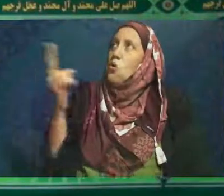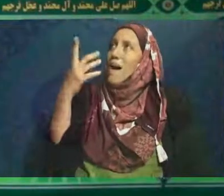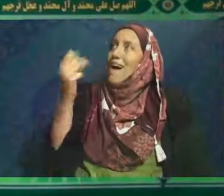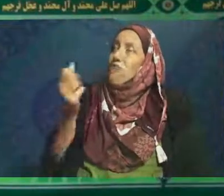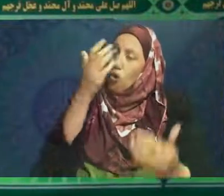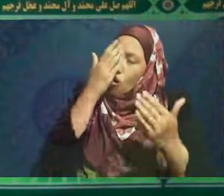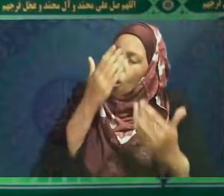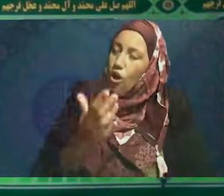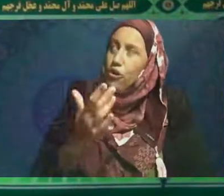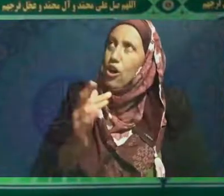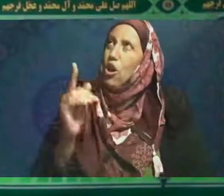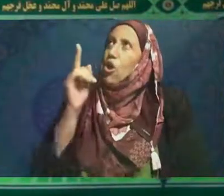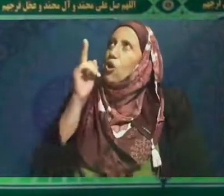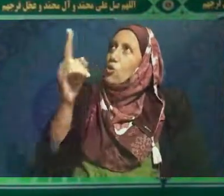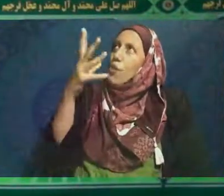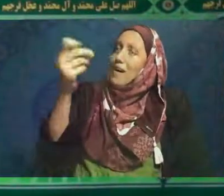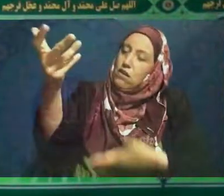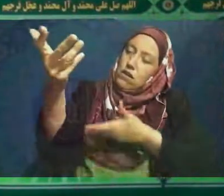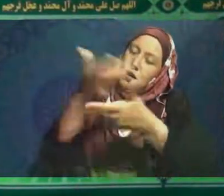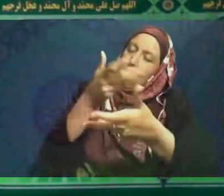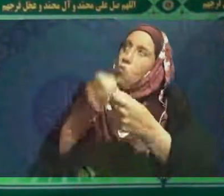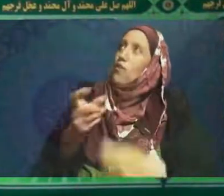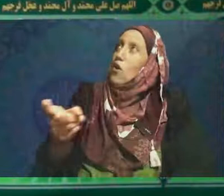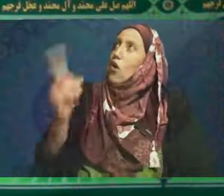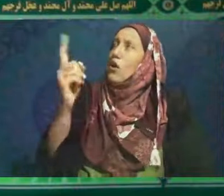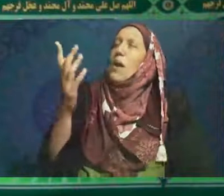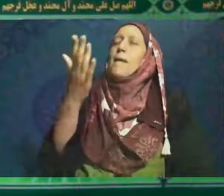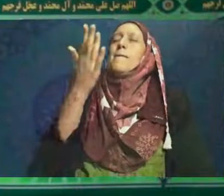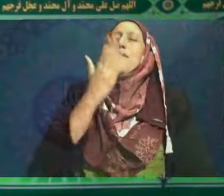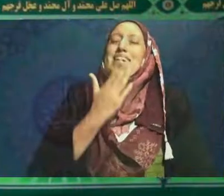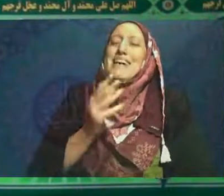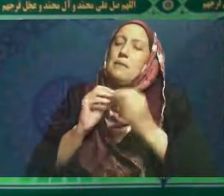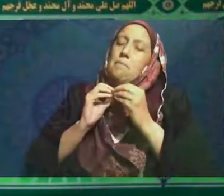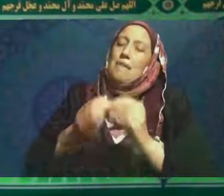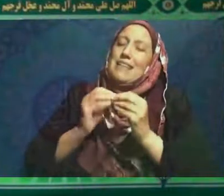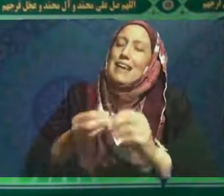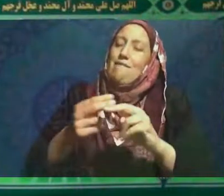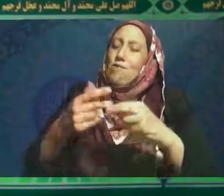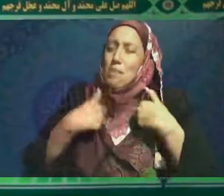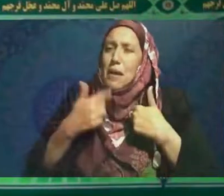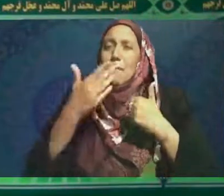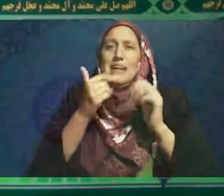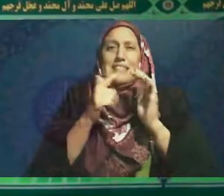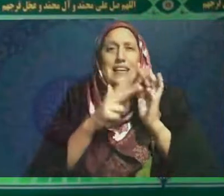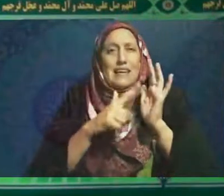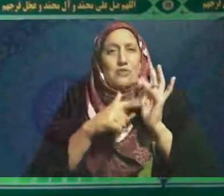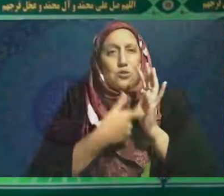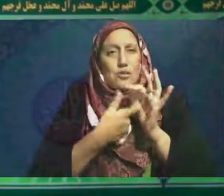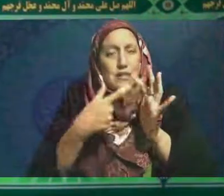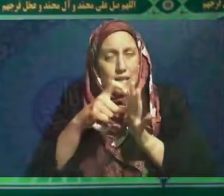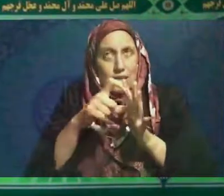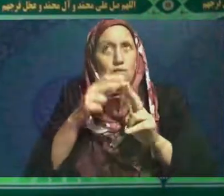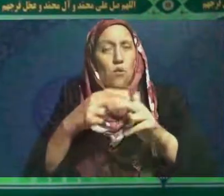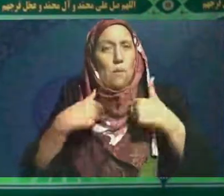or intercede for me with Allah. Okay? And above all of them,